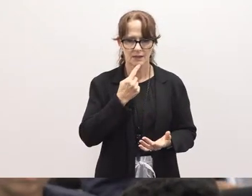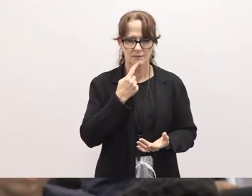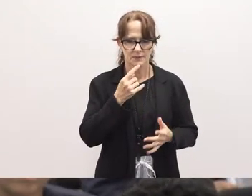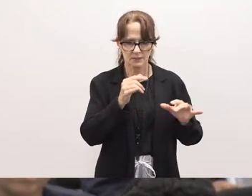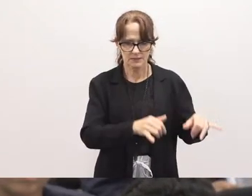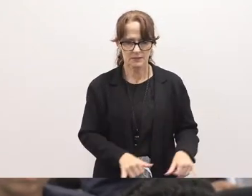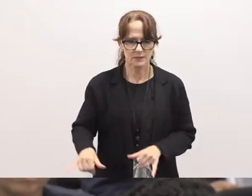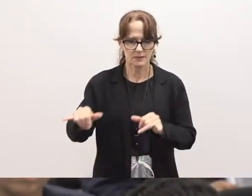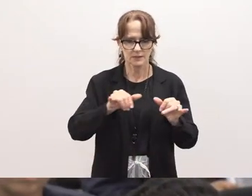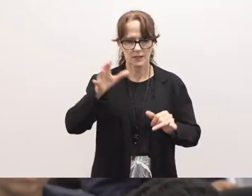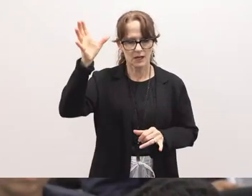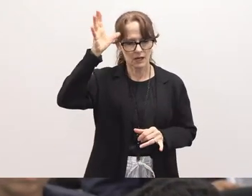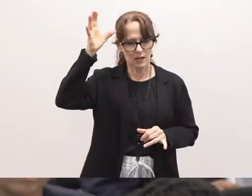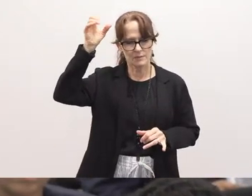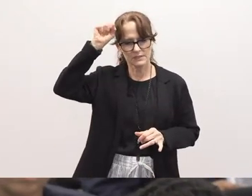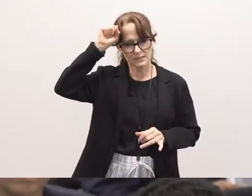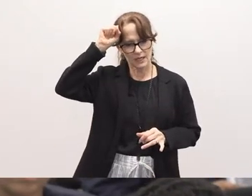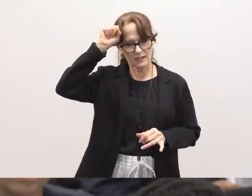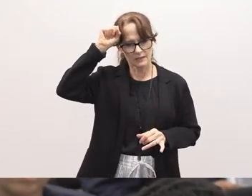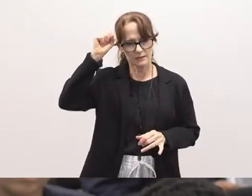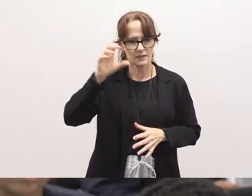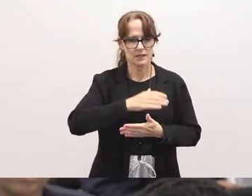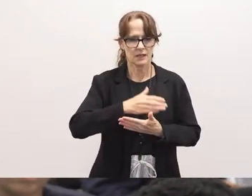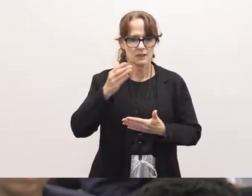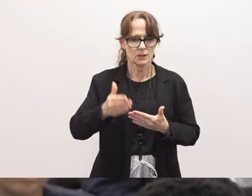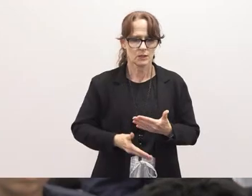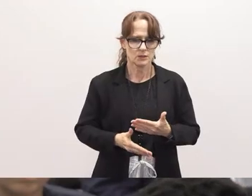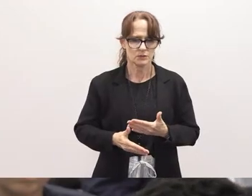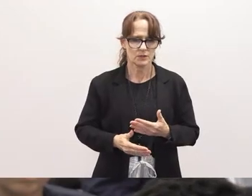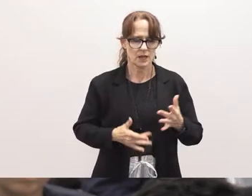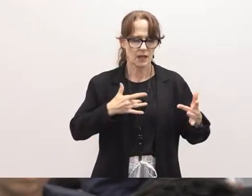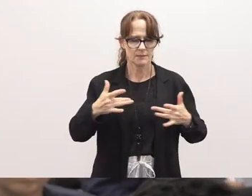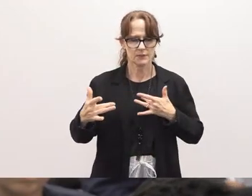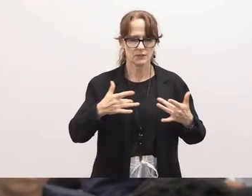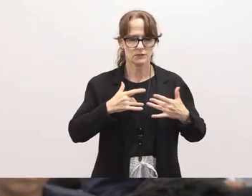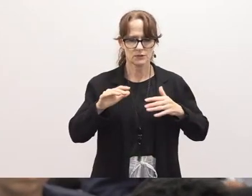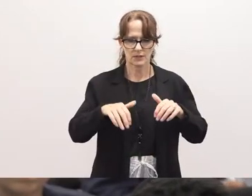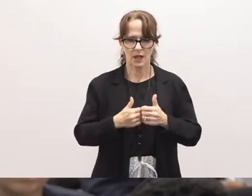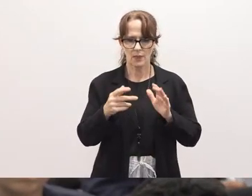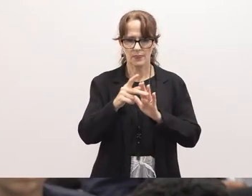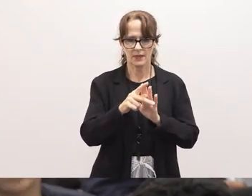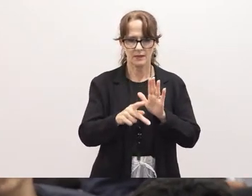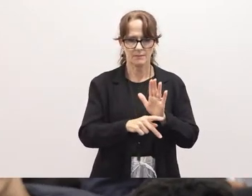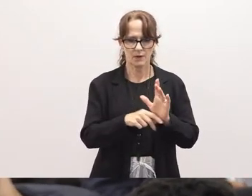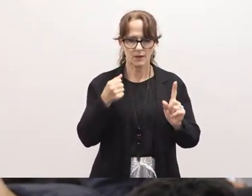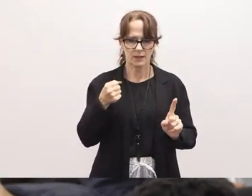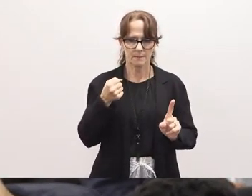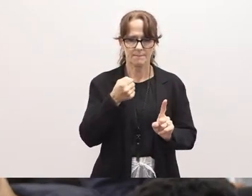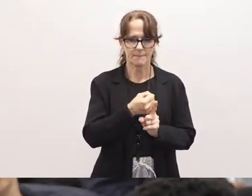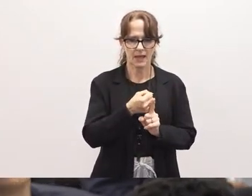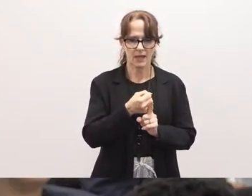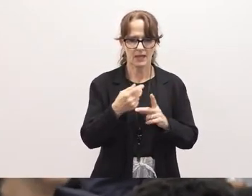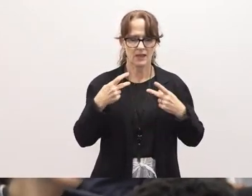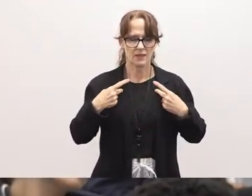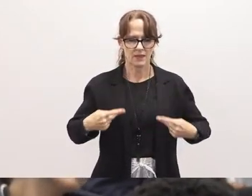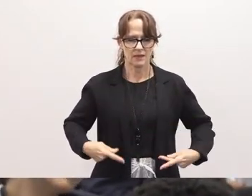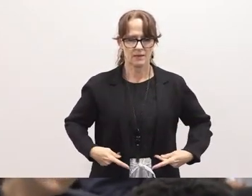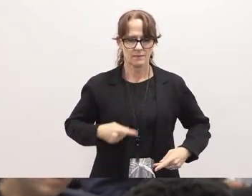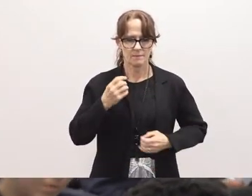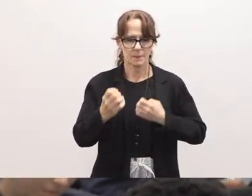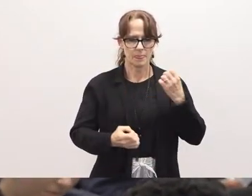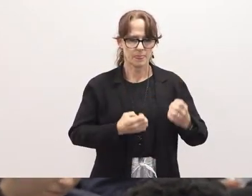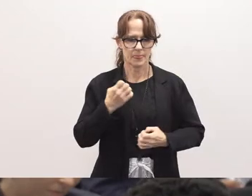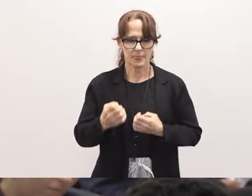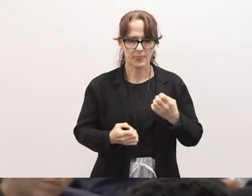common sense. In conclusion, I'm concerned about how these policies will impact the physical,